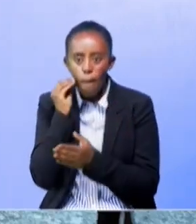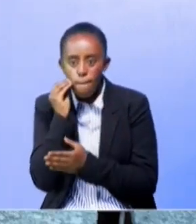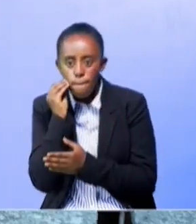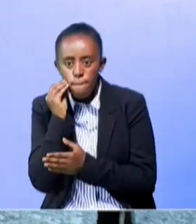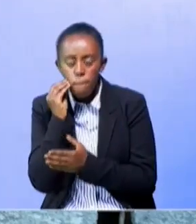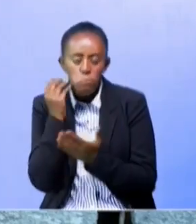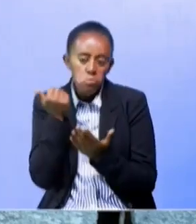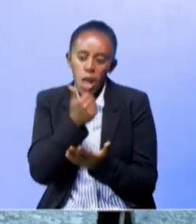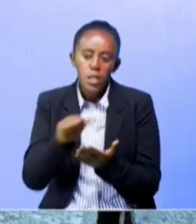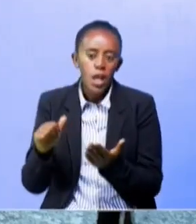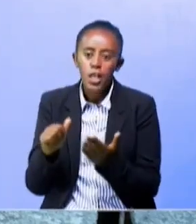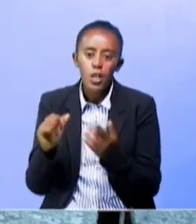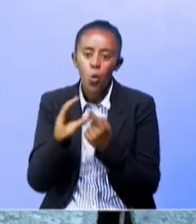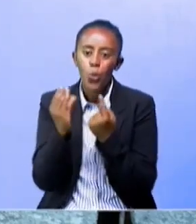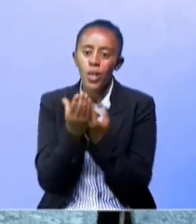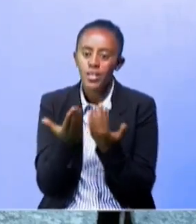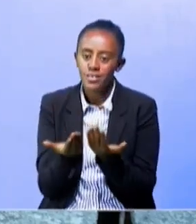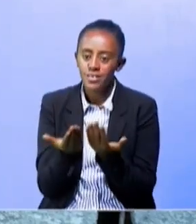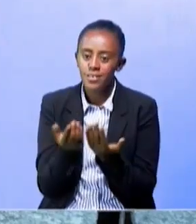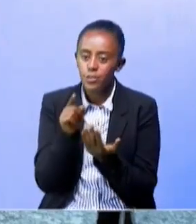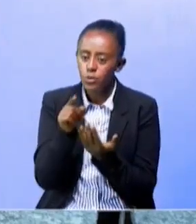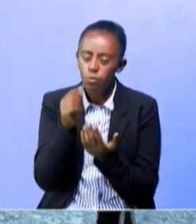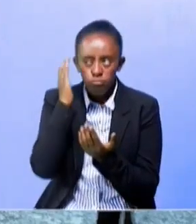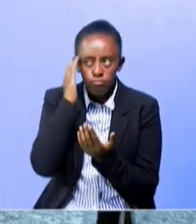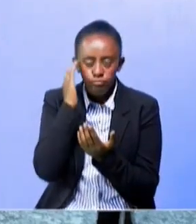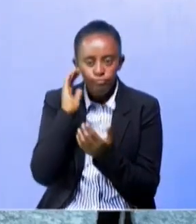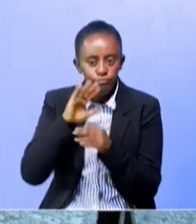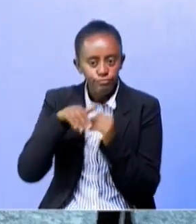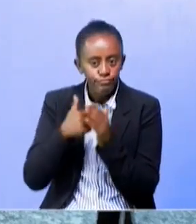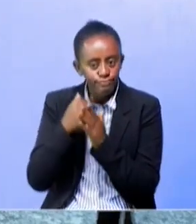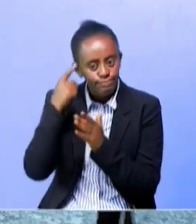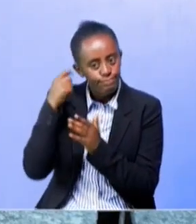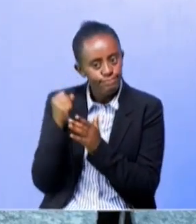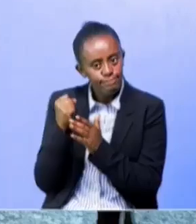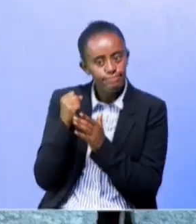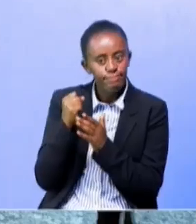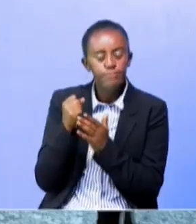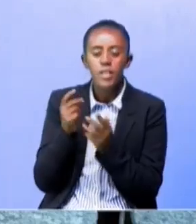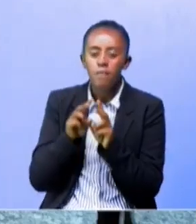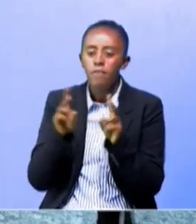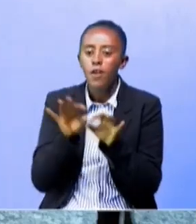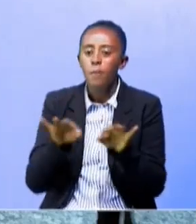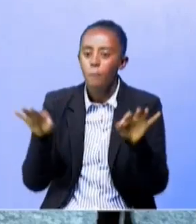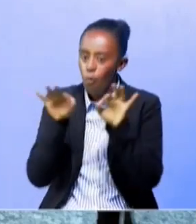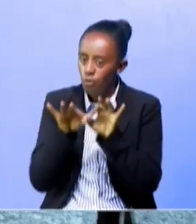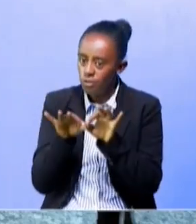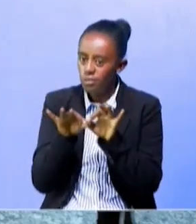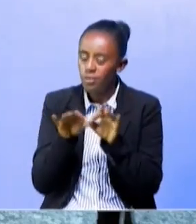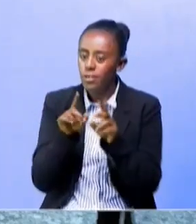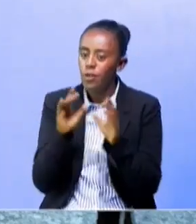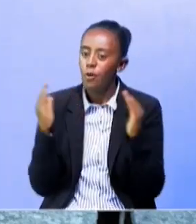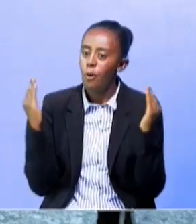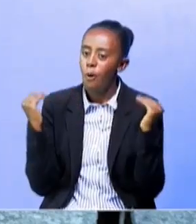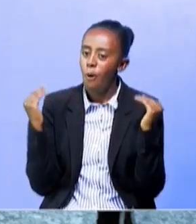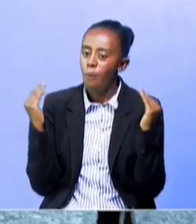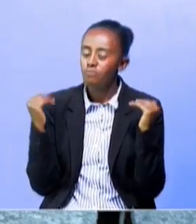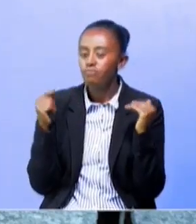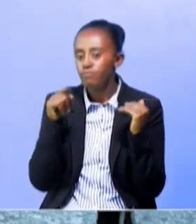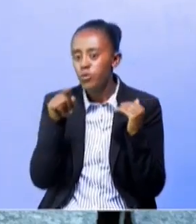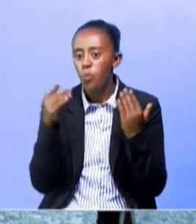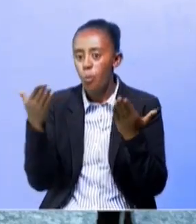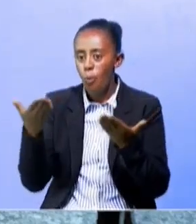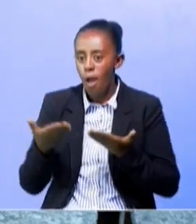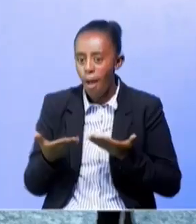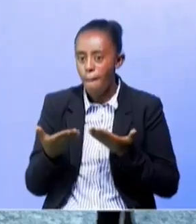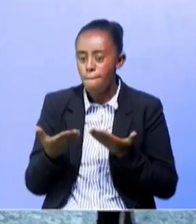around the world. The city is the third diplomatic city in the world. We are therefore striving to boost our efforts to serve to the level